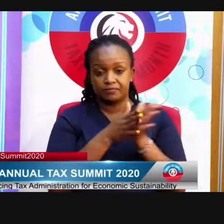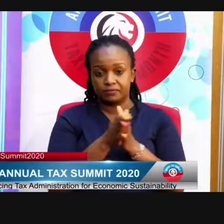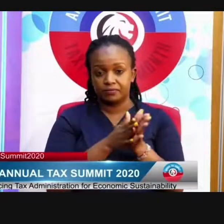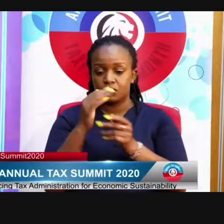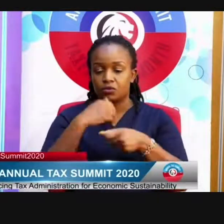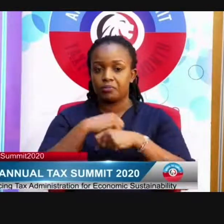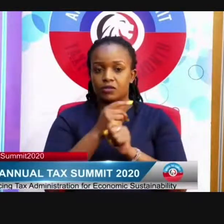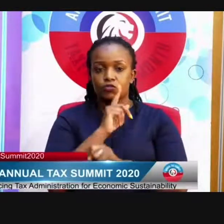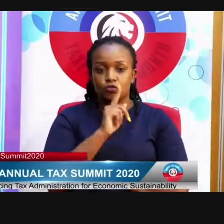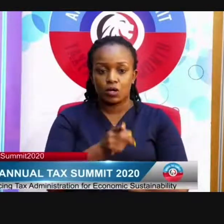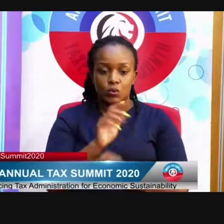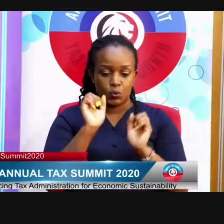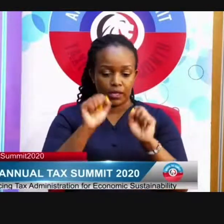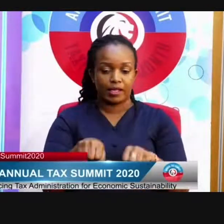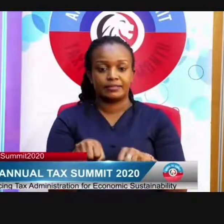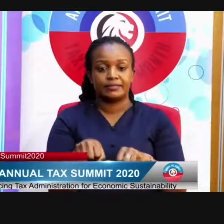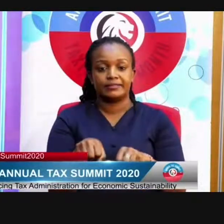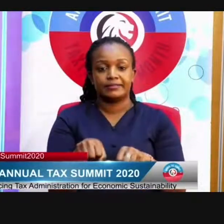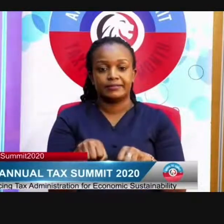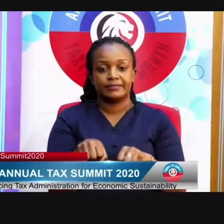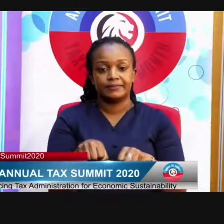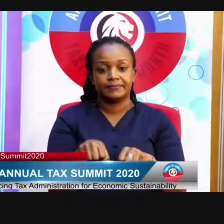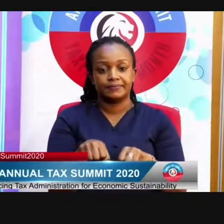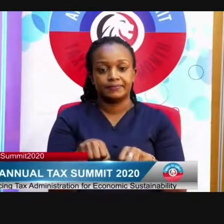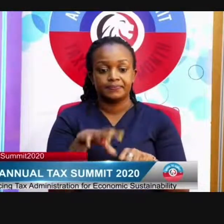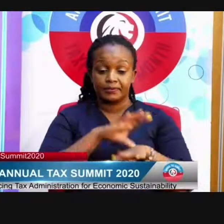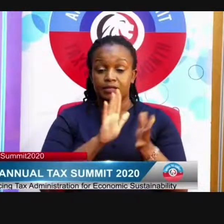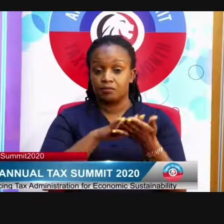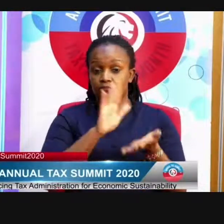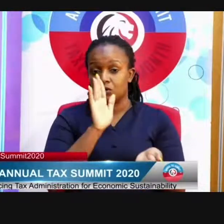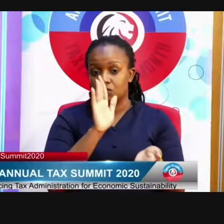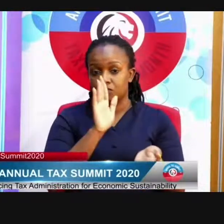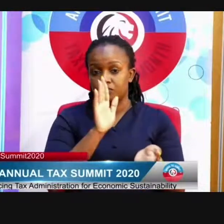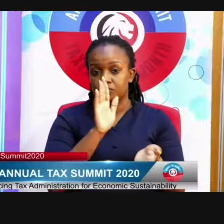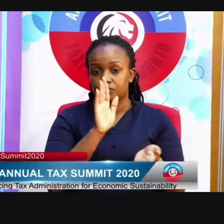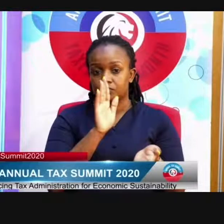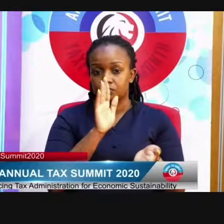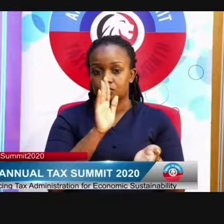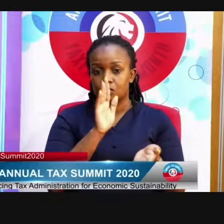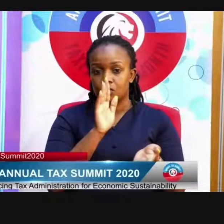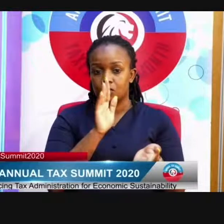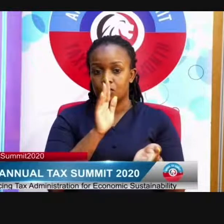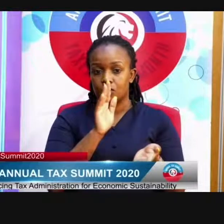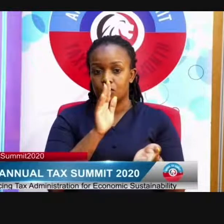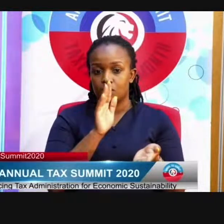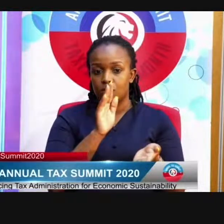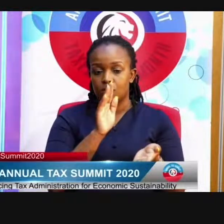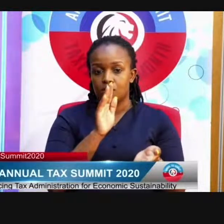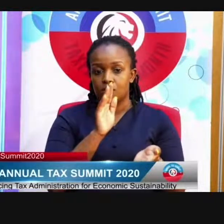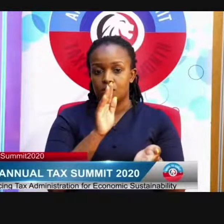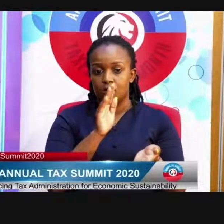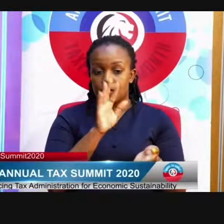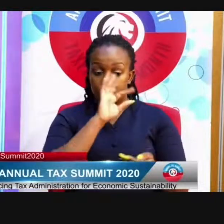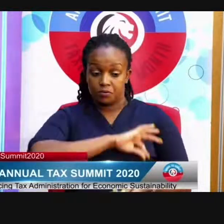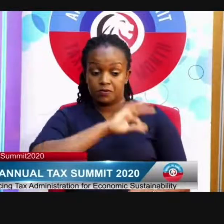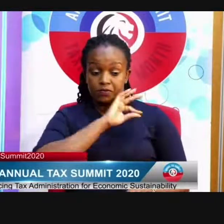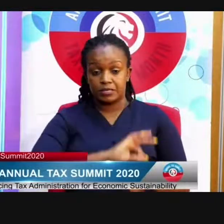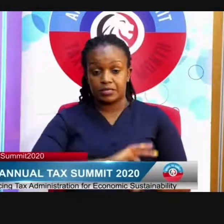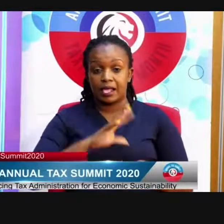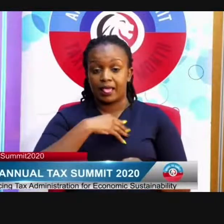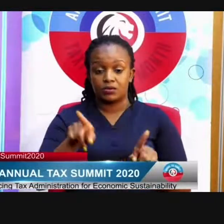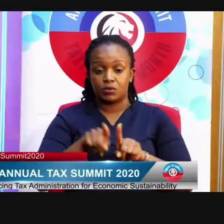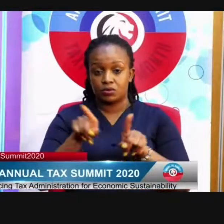back some of those losses and make sure that we restore the revenue